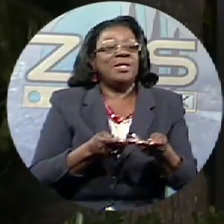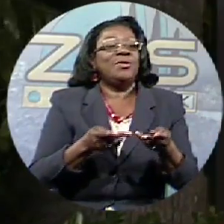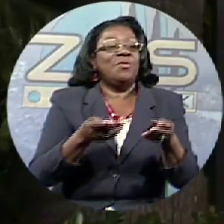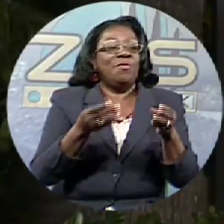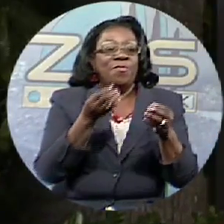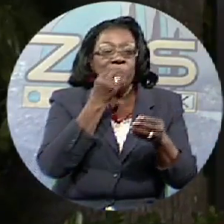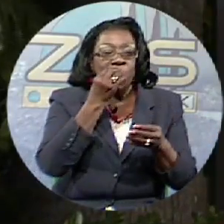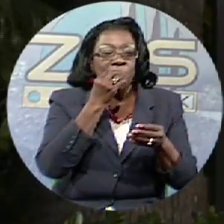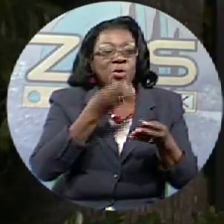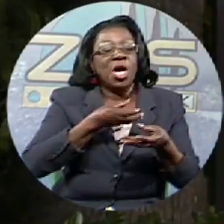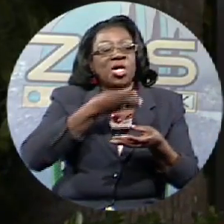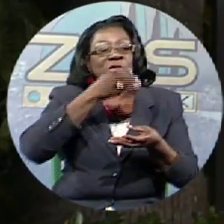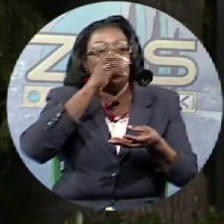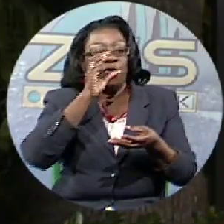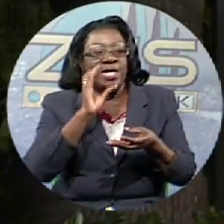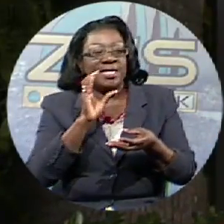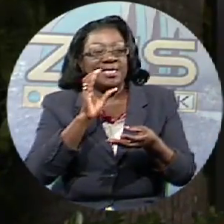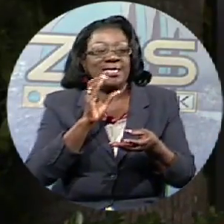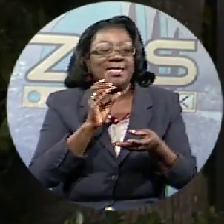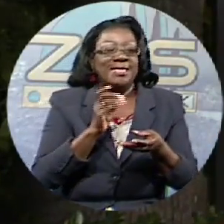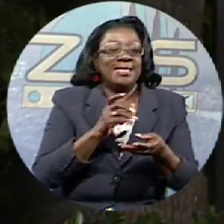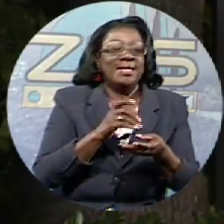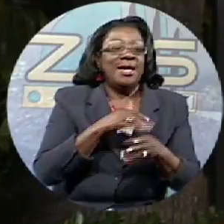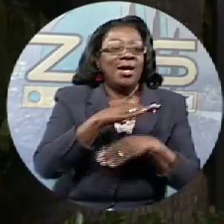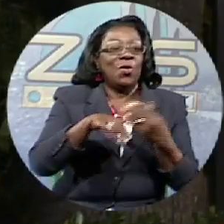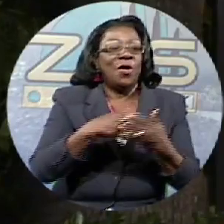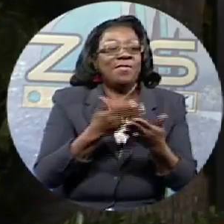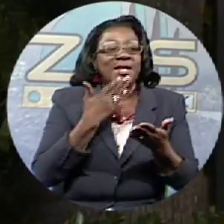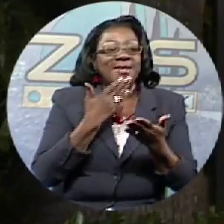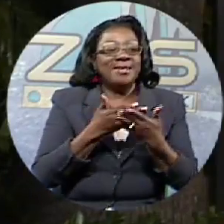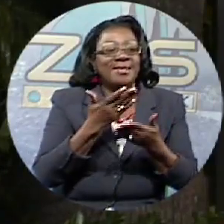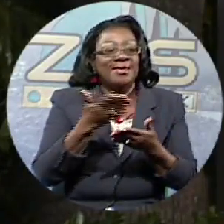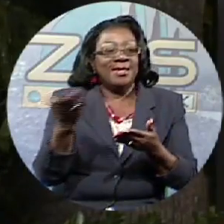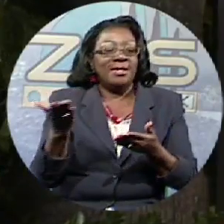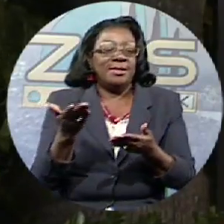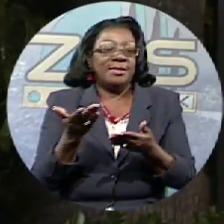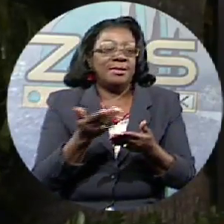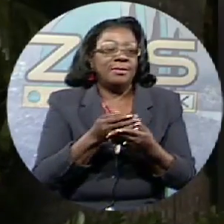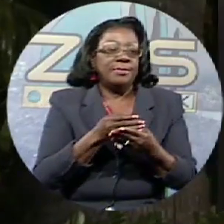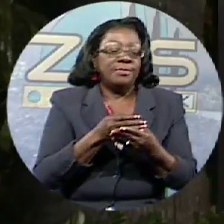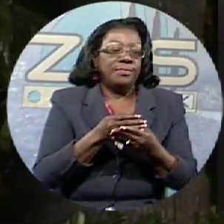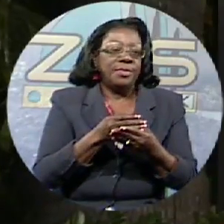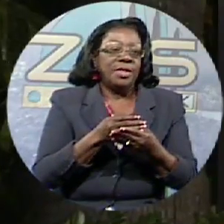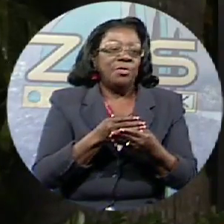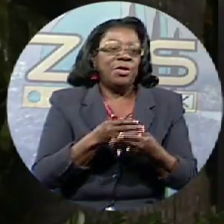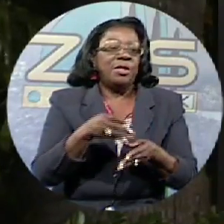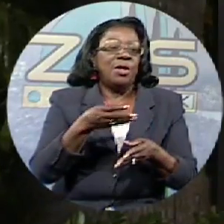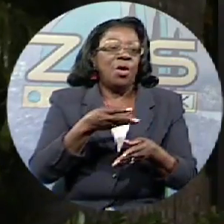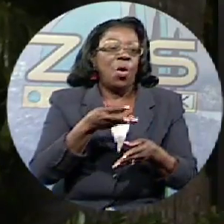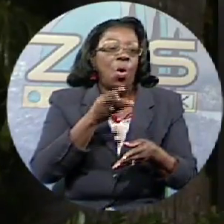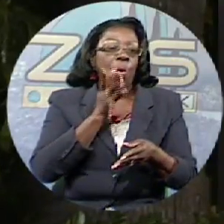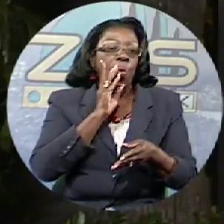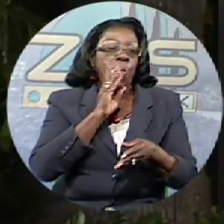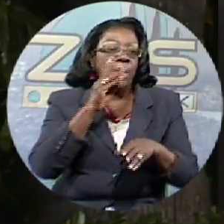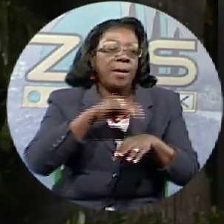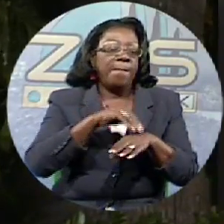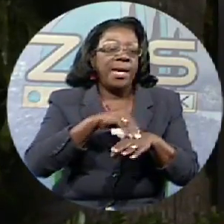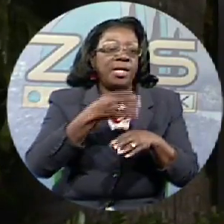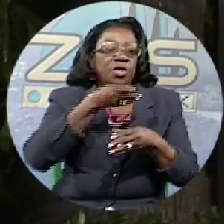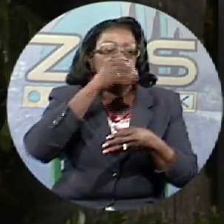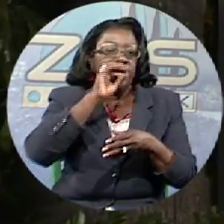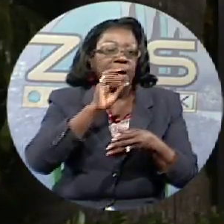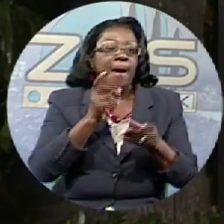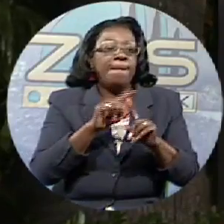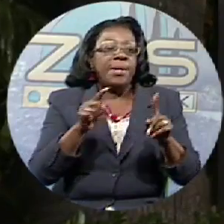ribs and wings, mac and cheese, collard greens, and all that good stuff. And I had a delightful watermelon margarita to wash it all down.